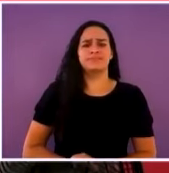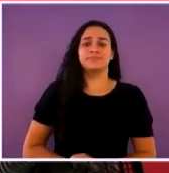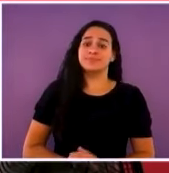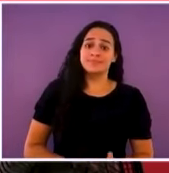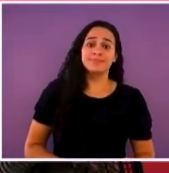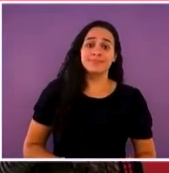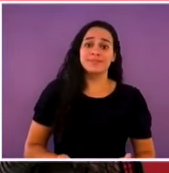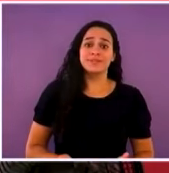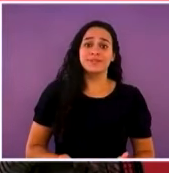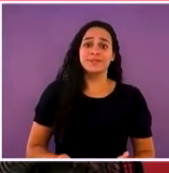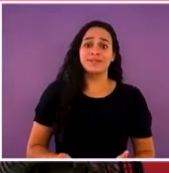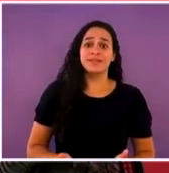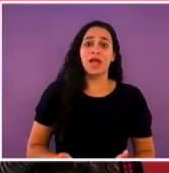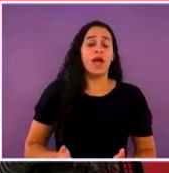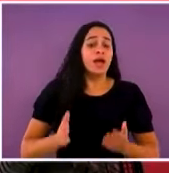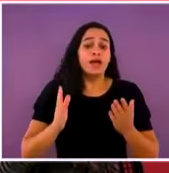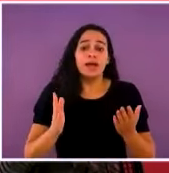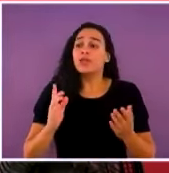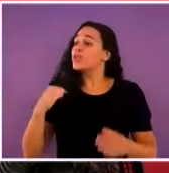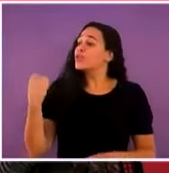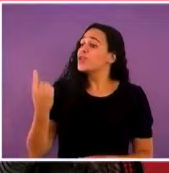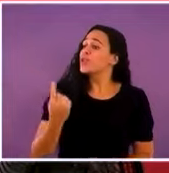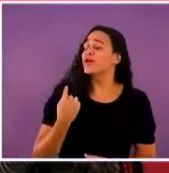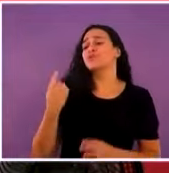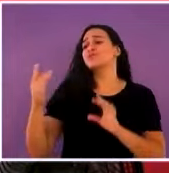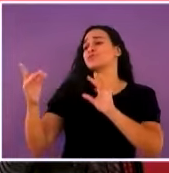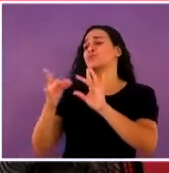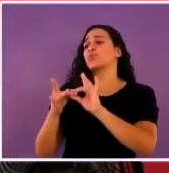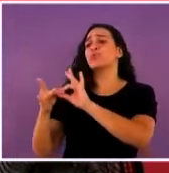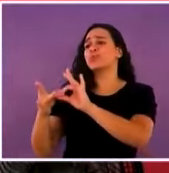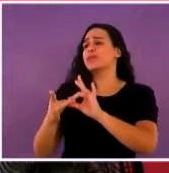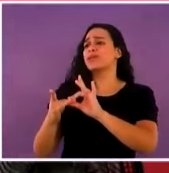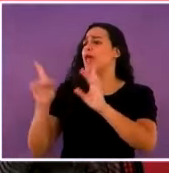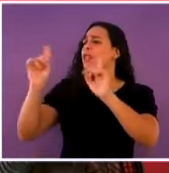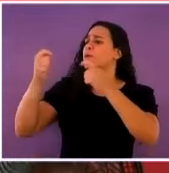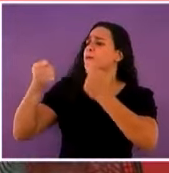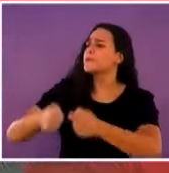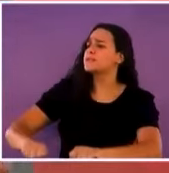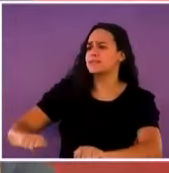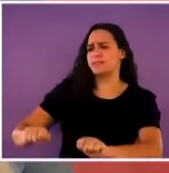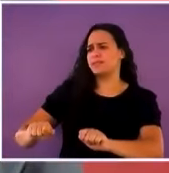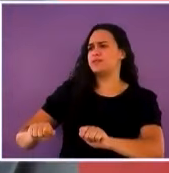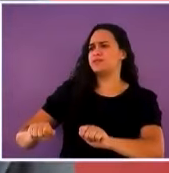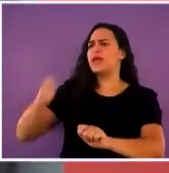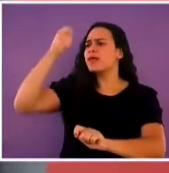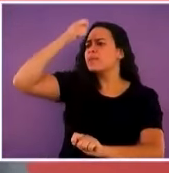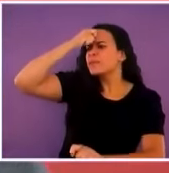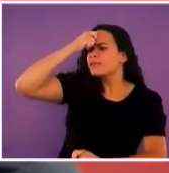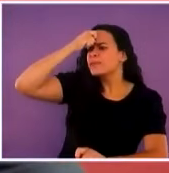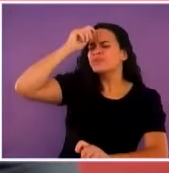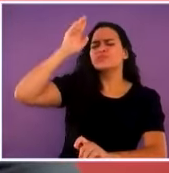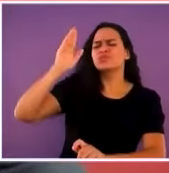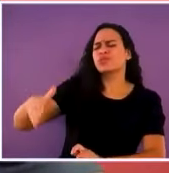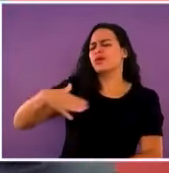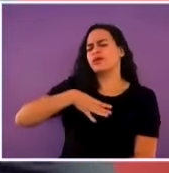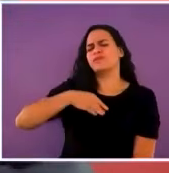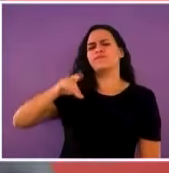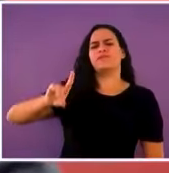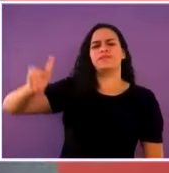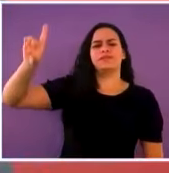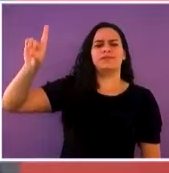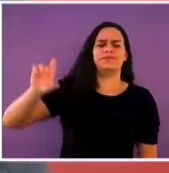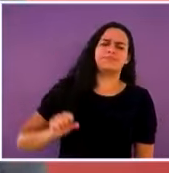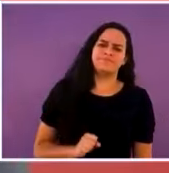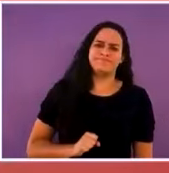contrário, todos nós já estamos unidos porque todos nós somos filhos de Deus. When All Brothers talks about